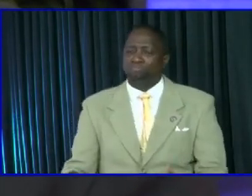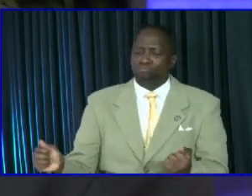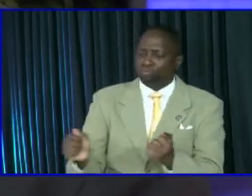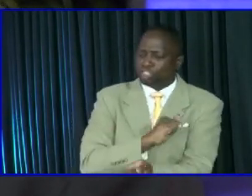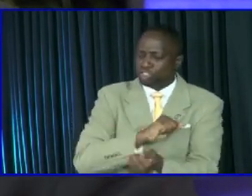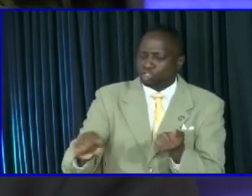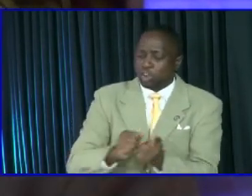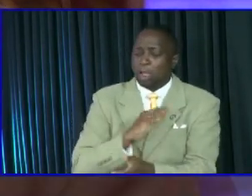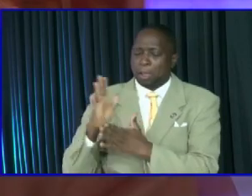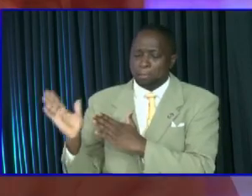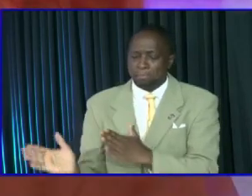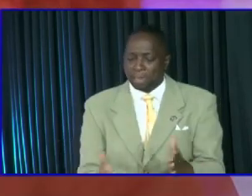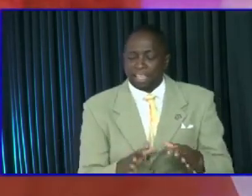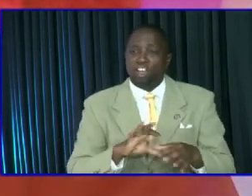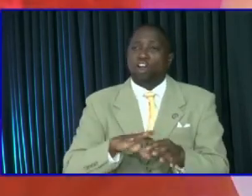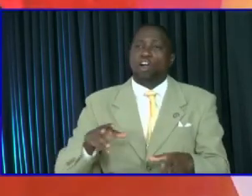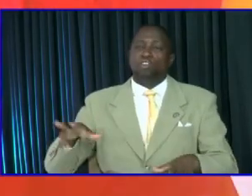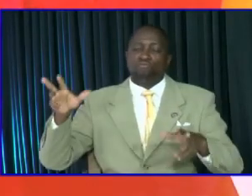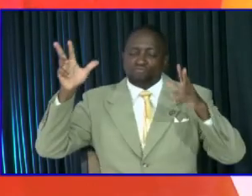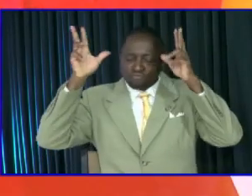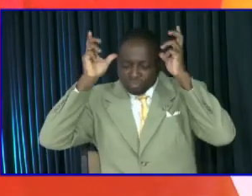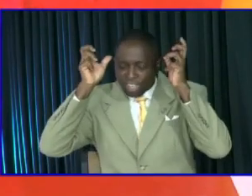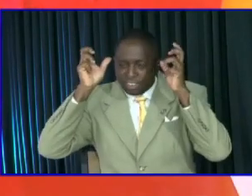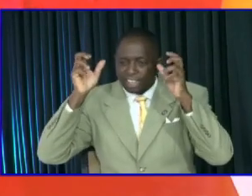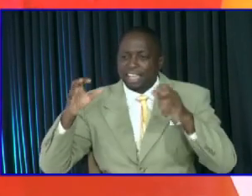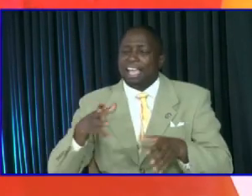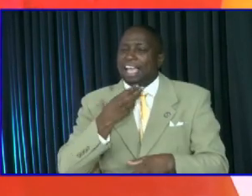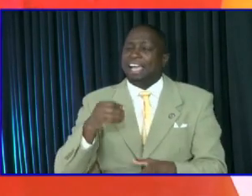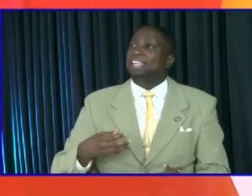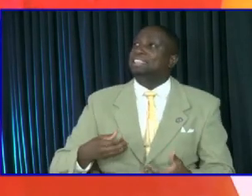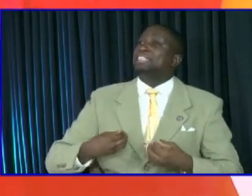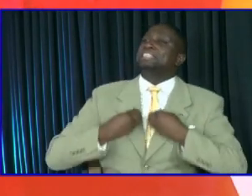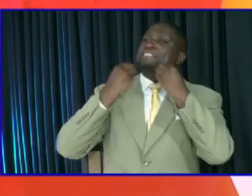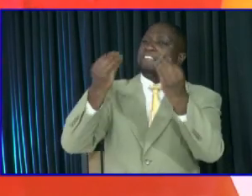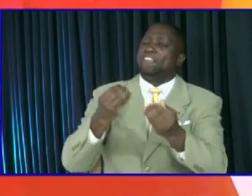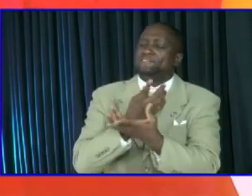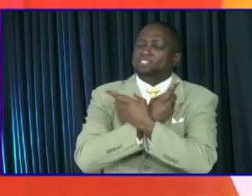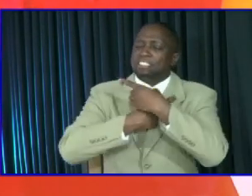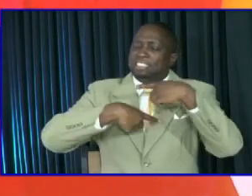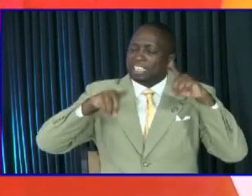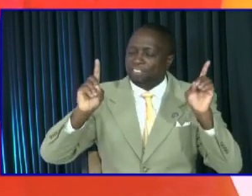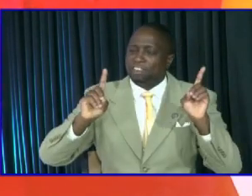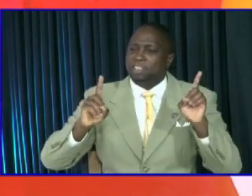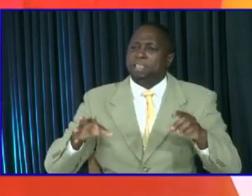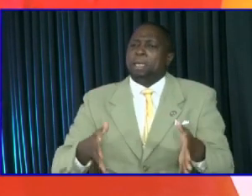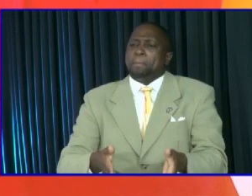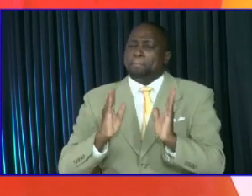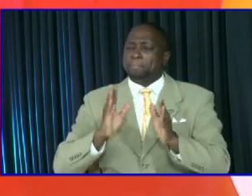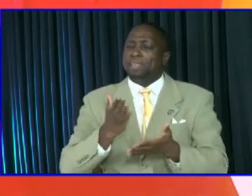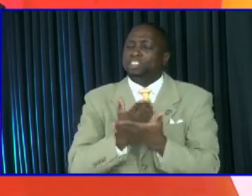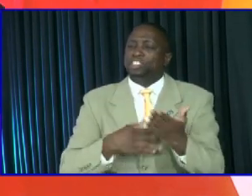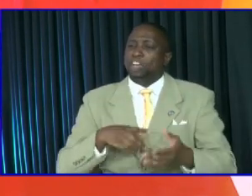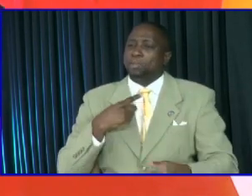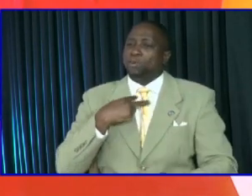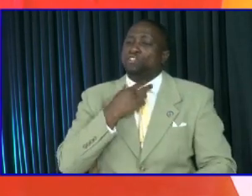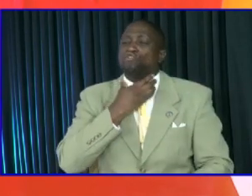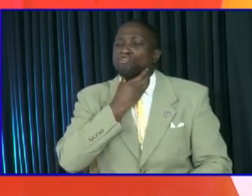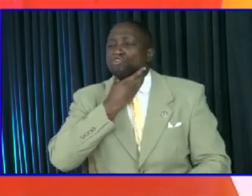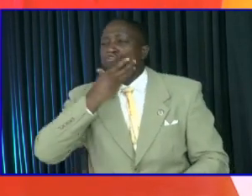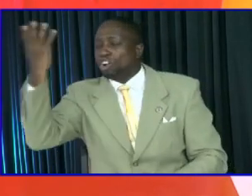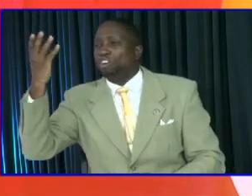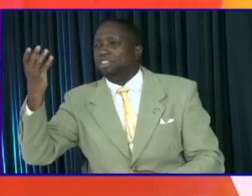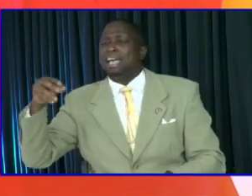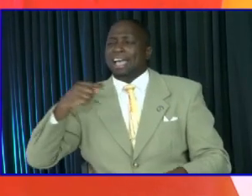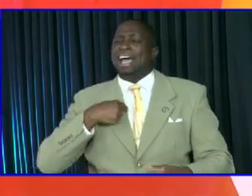we pray. Give your children the deliverance they need. May somebody cry out, I healed. I have gotten a